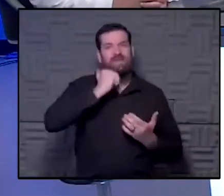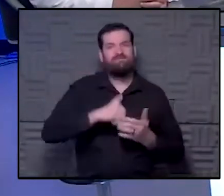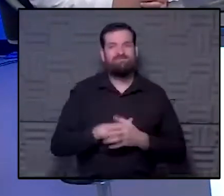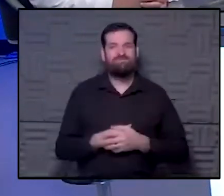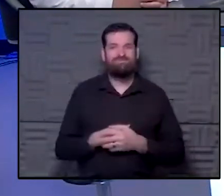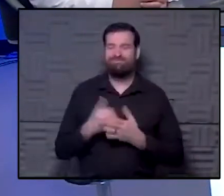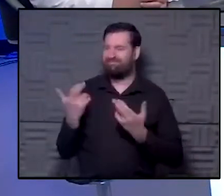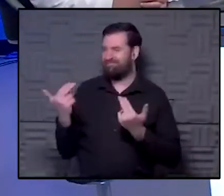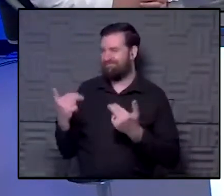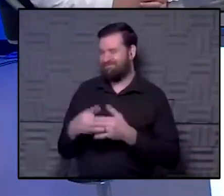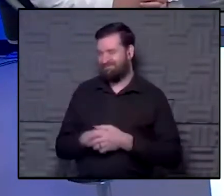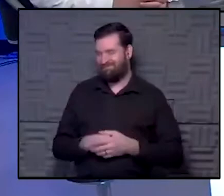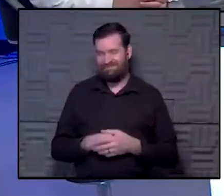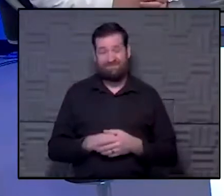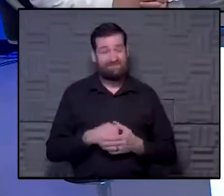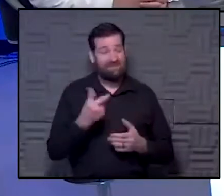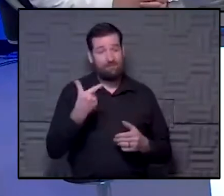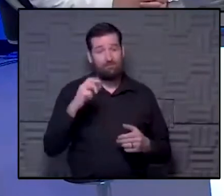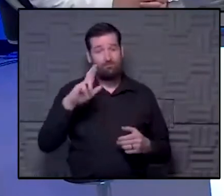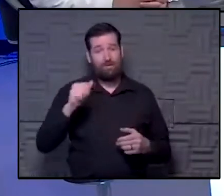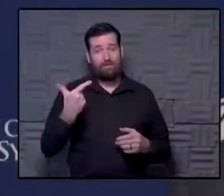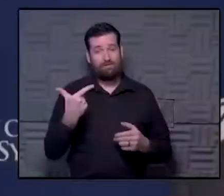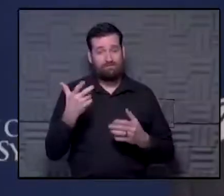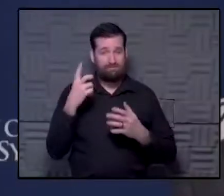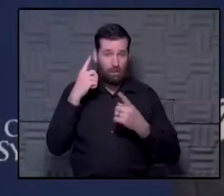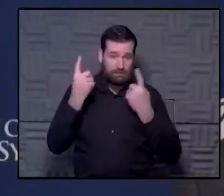Oh, no. Greg, thoughts?